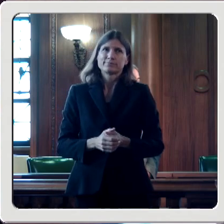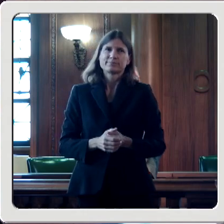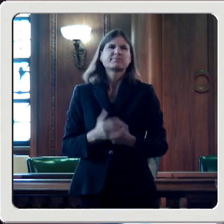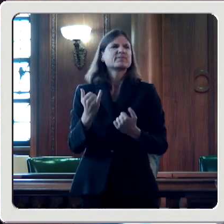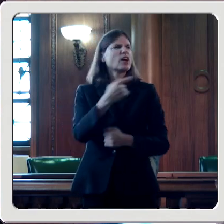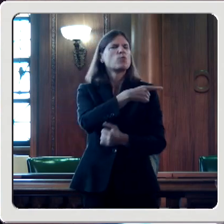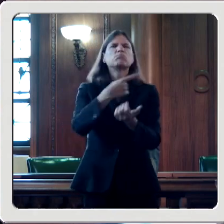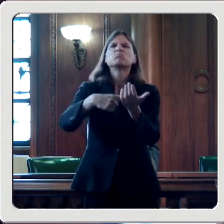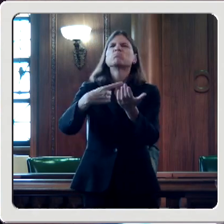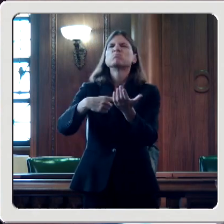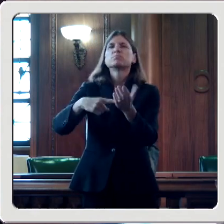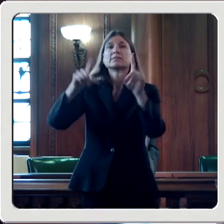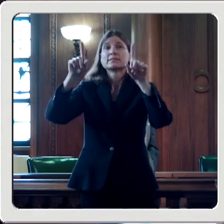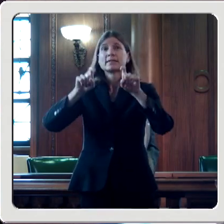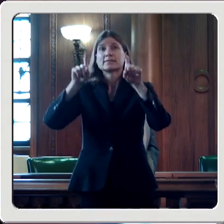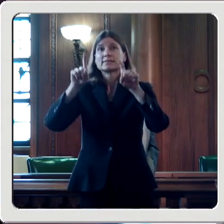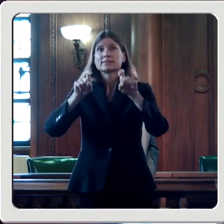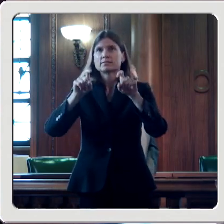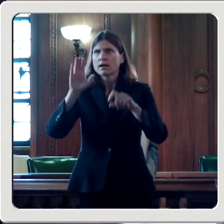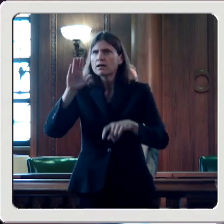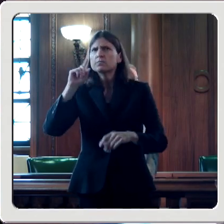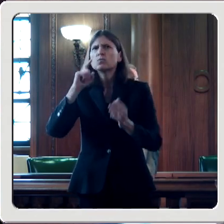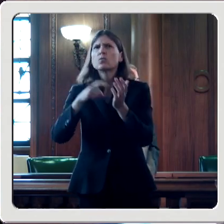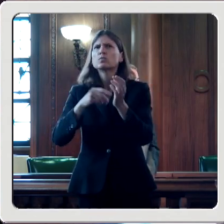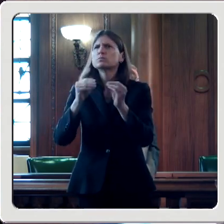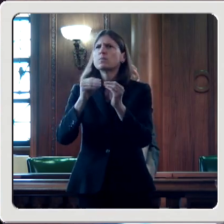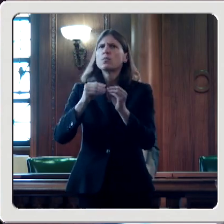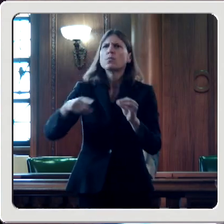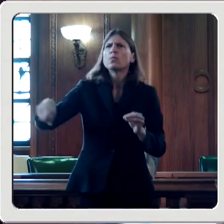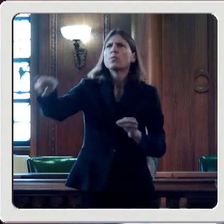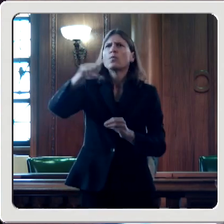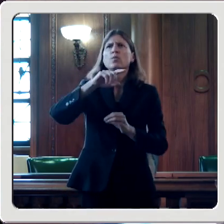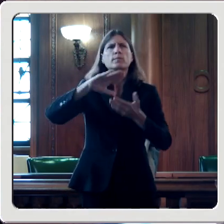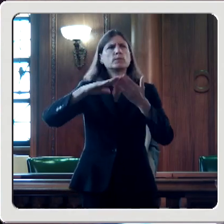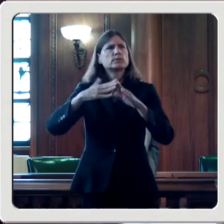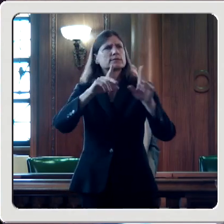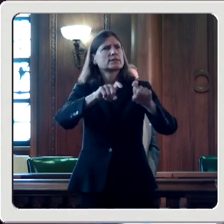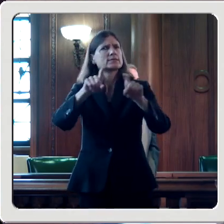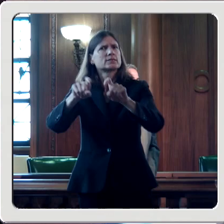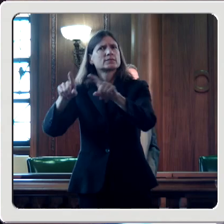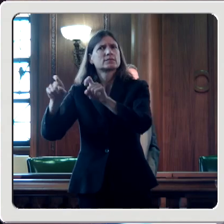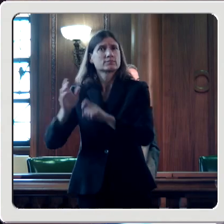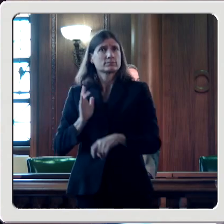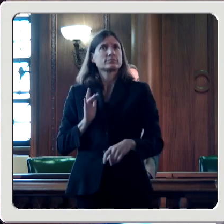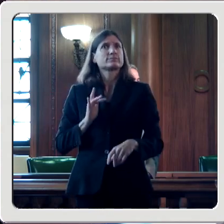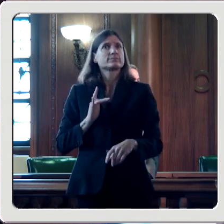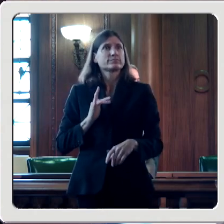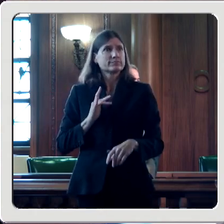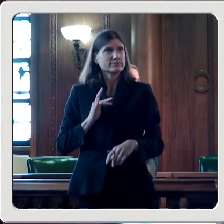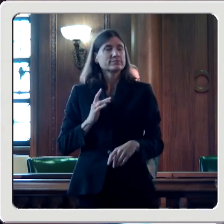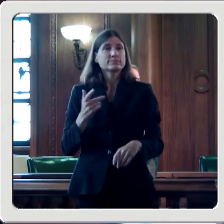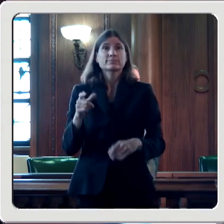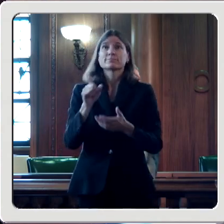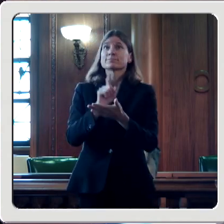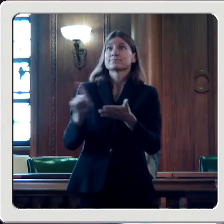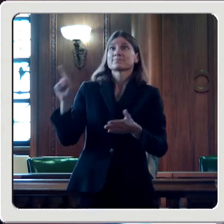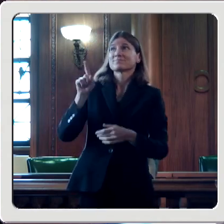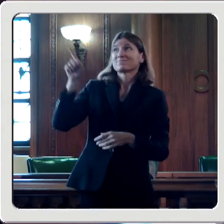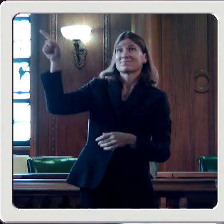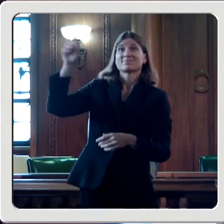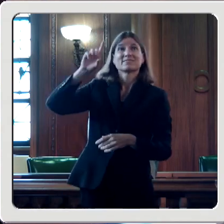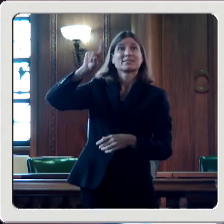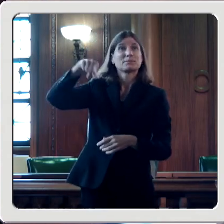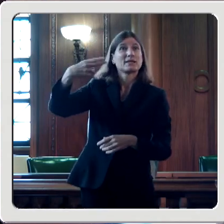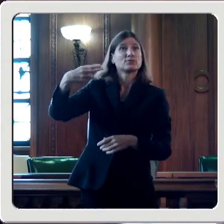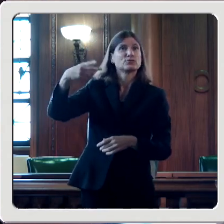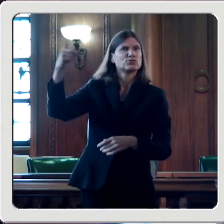thing, that there's more tests being done. And last week, the Department of Public Health did offer some additional guidelines